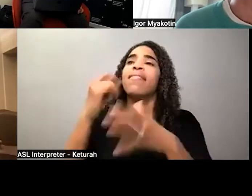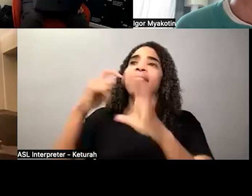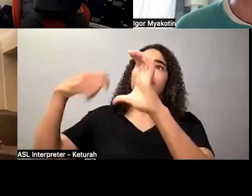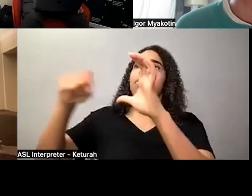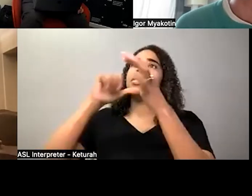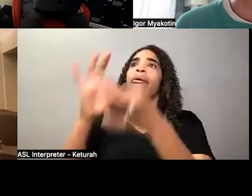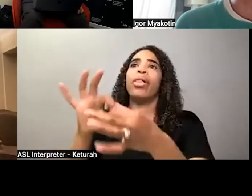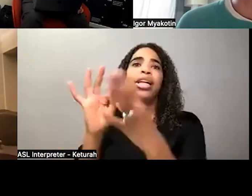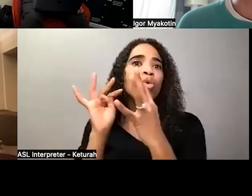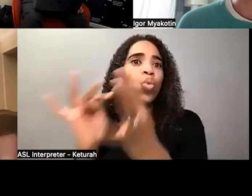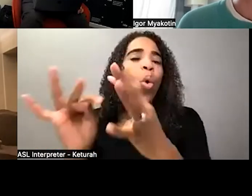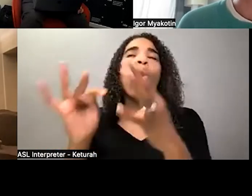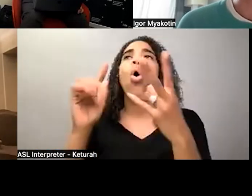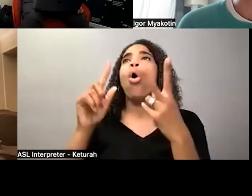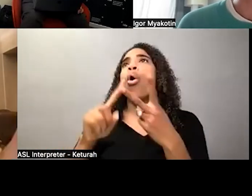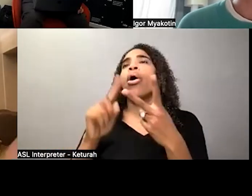like very